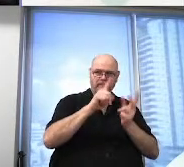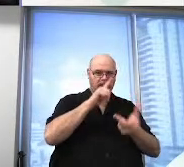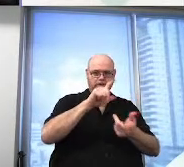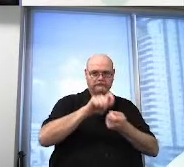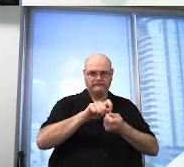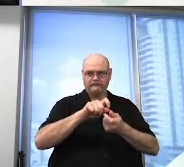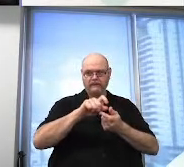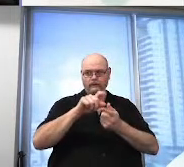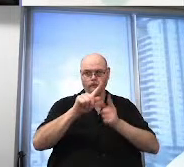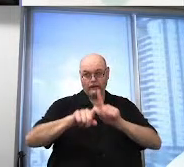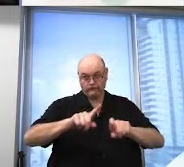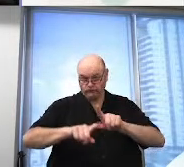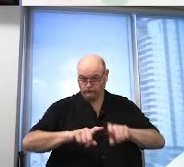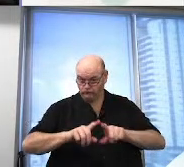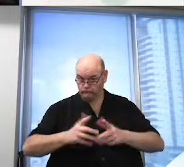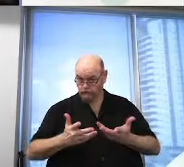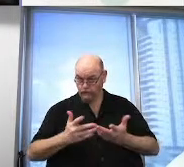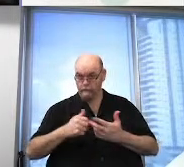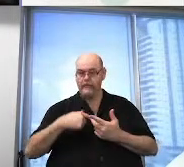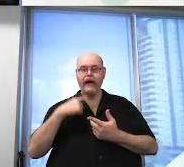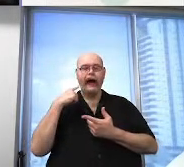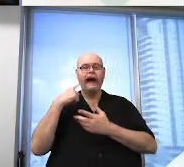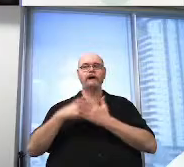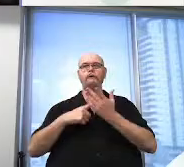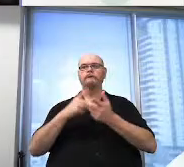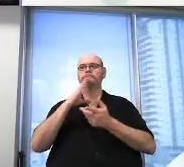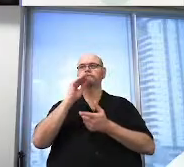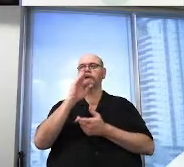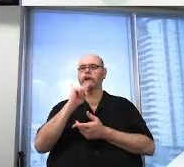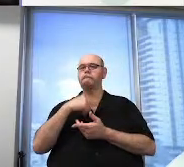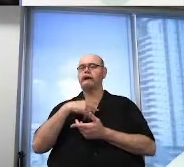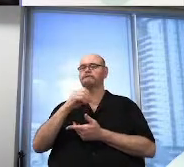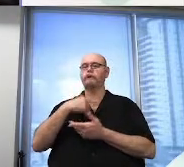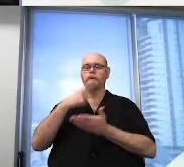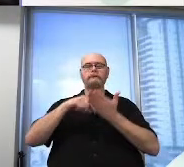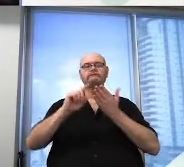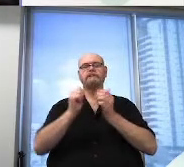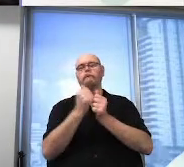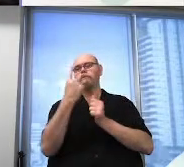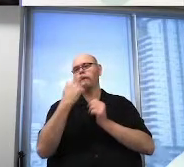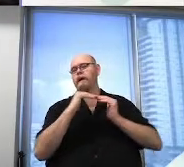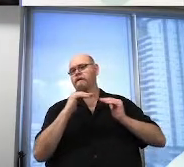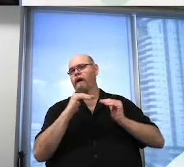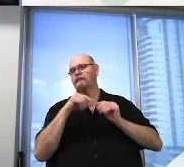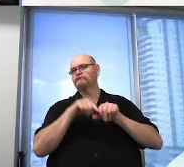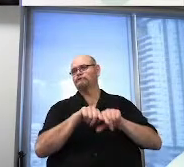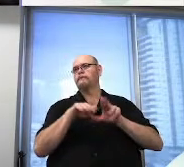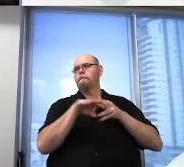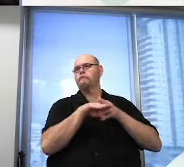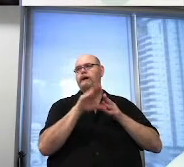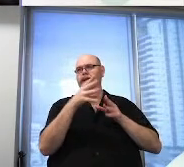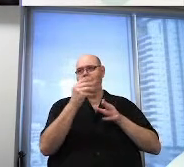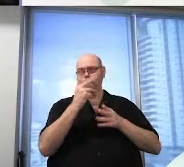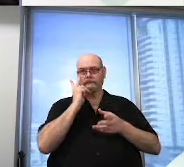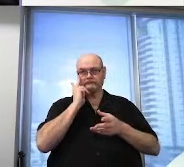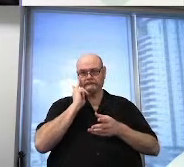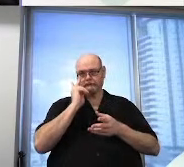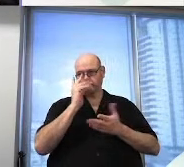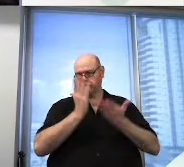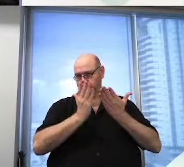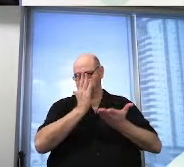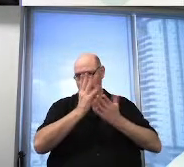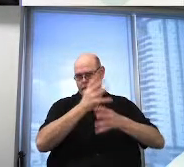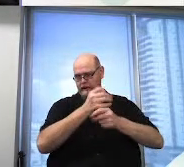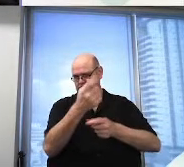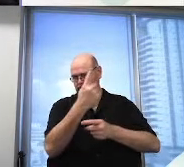topics, not necessarily specific questions. I hear what Ms. Valle is getting at. Let me check with one of my colleagues during the break and see if